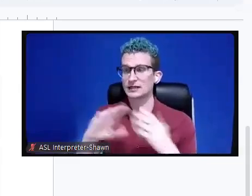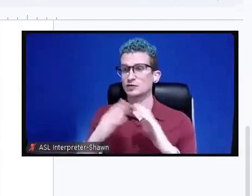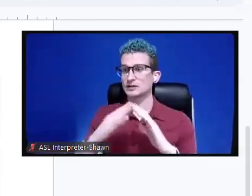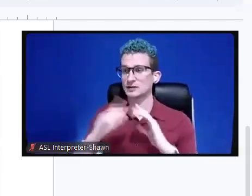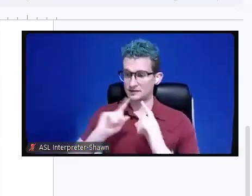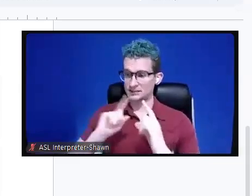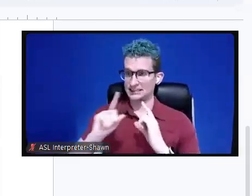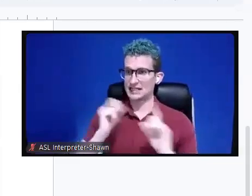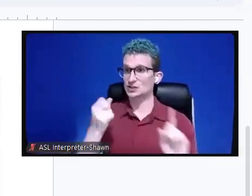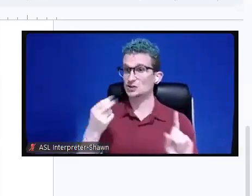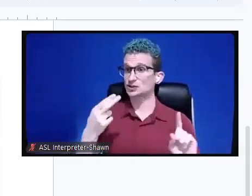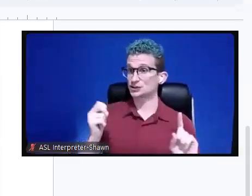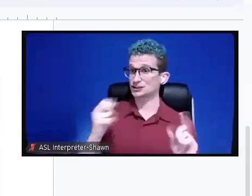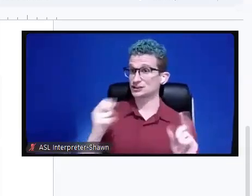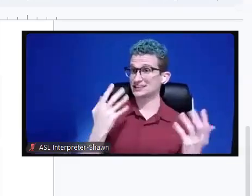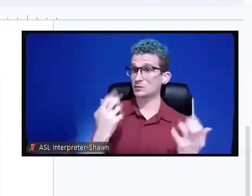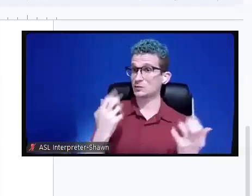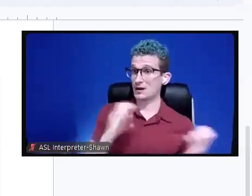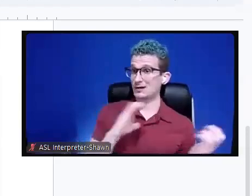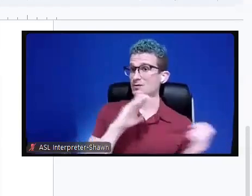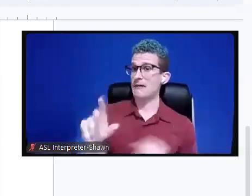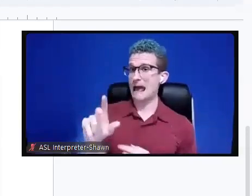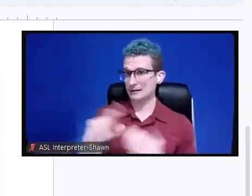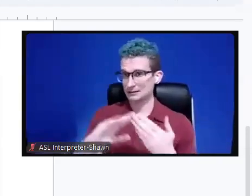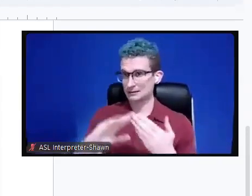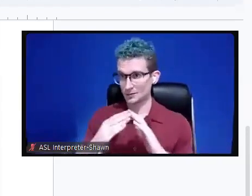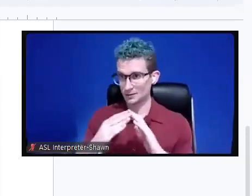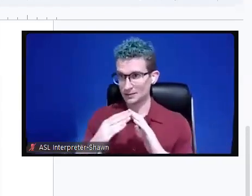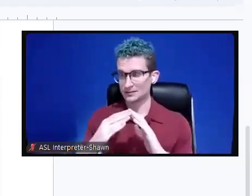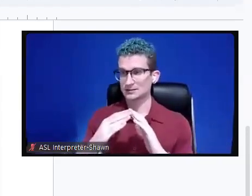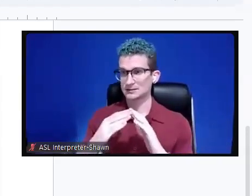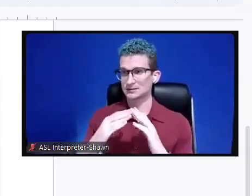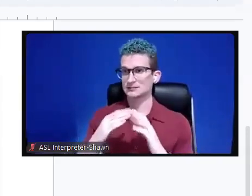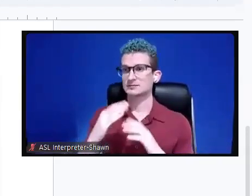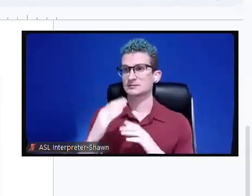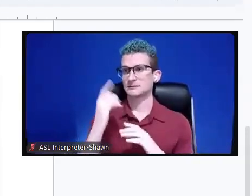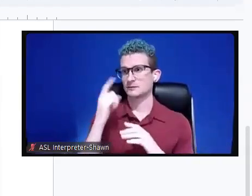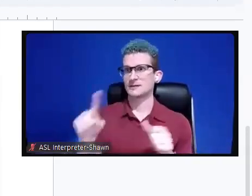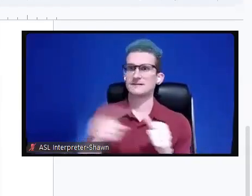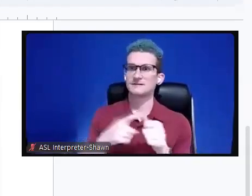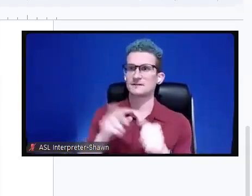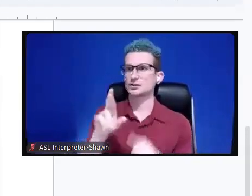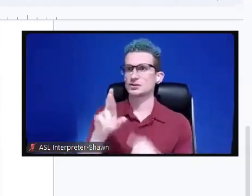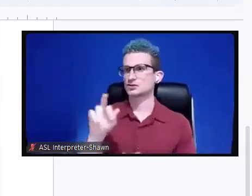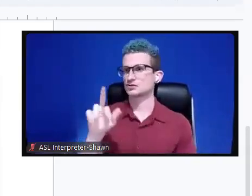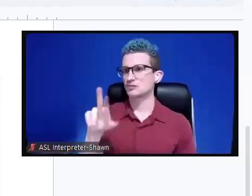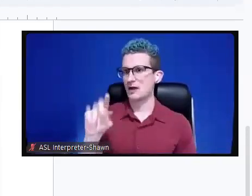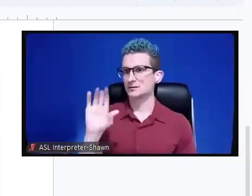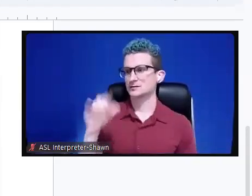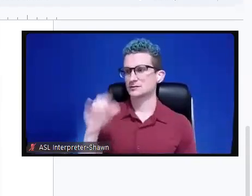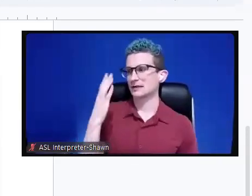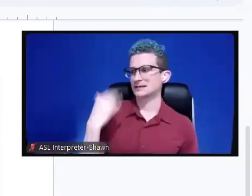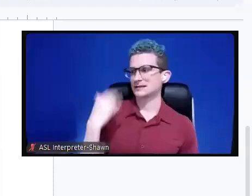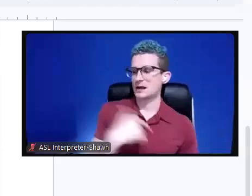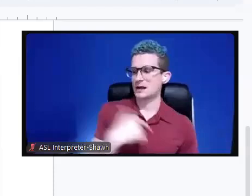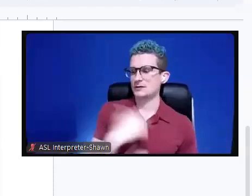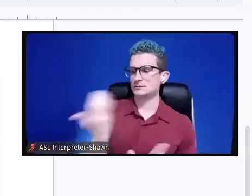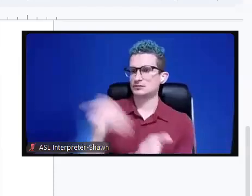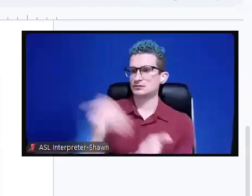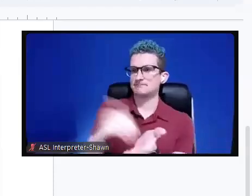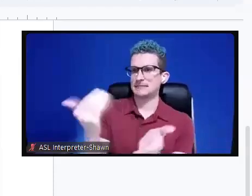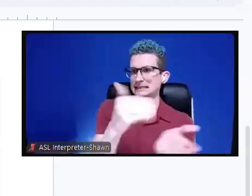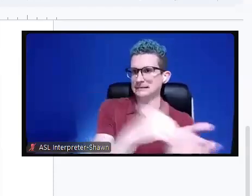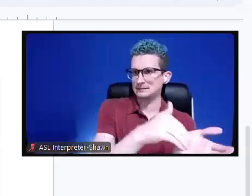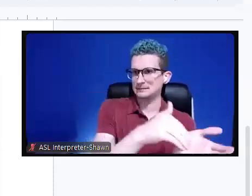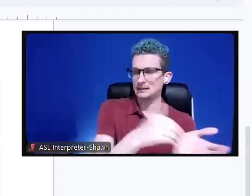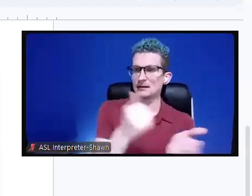to those communities for the next round. So that's why we're repeating and going back to everywhere we were in 2024 to